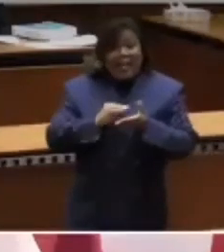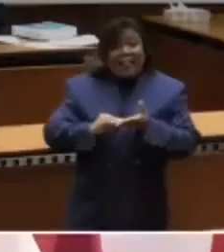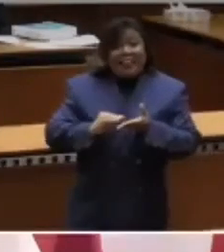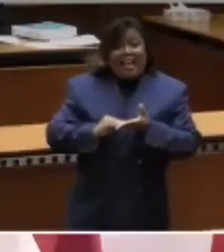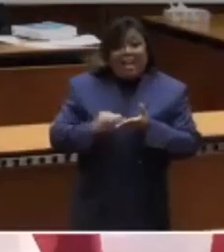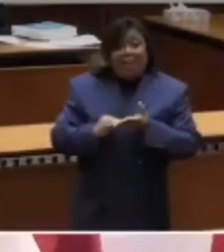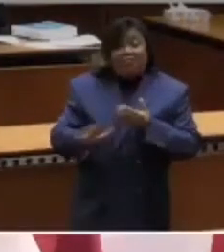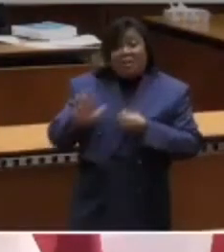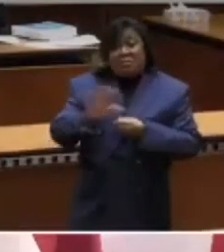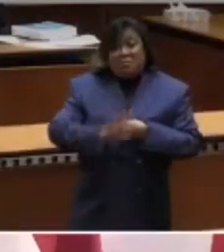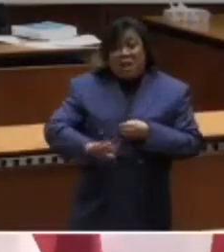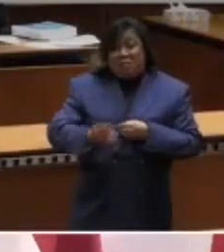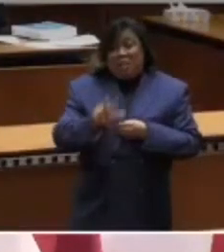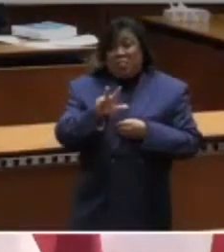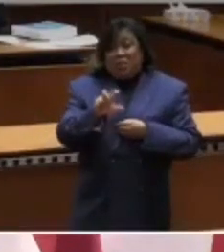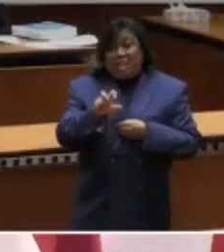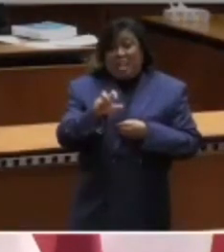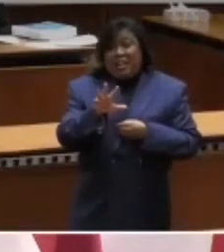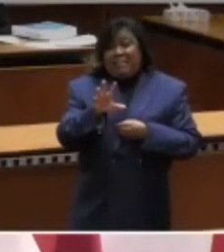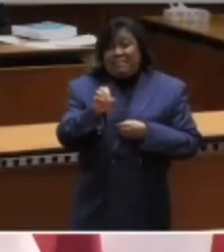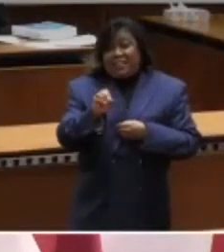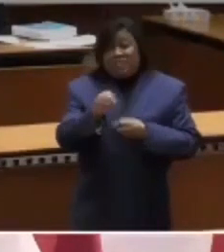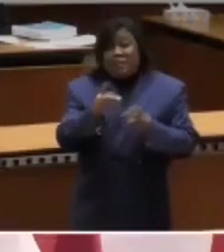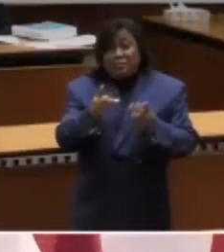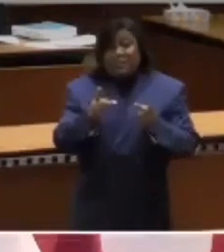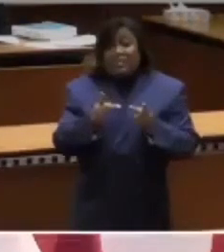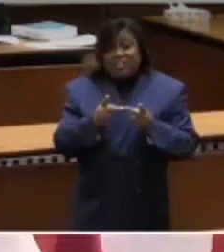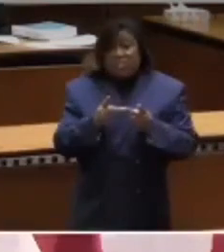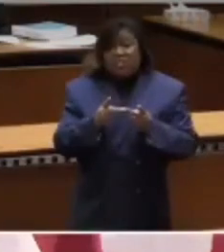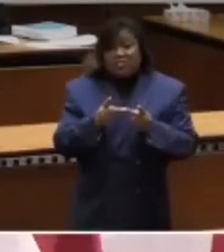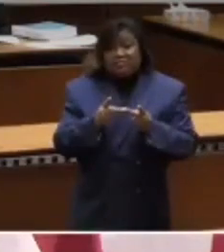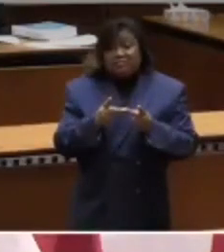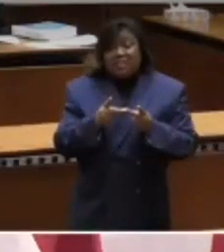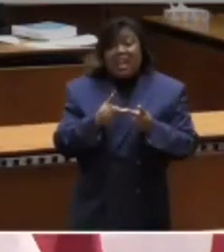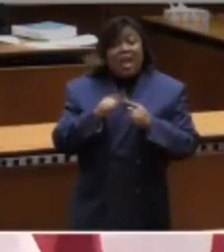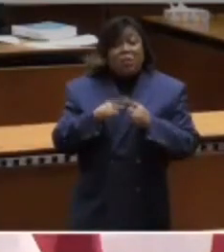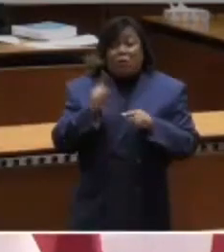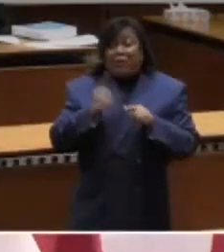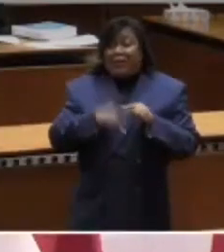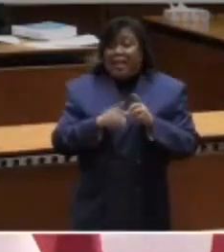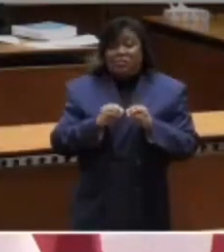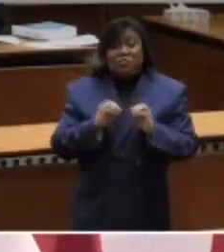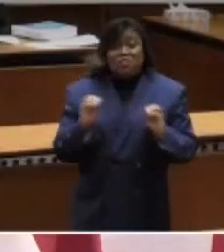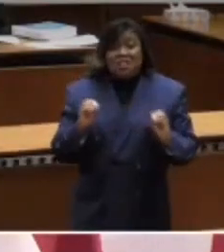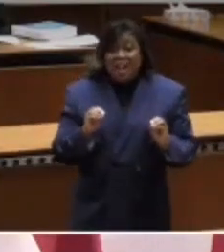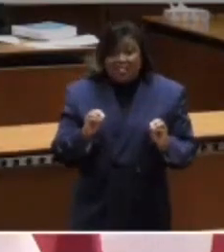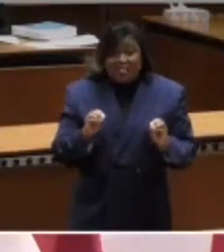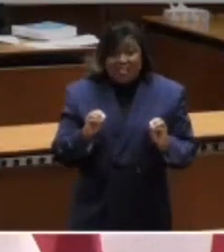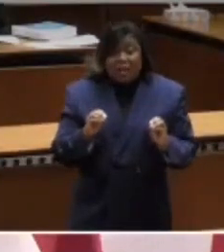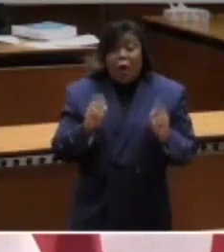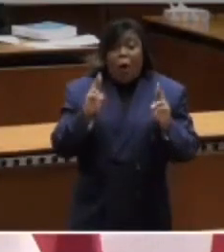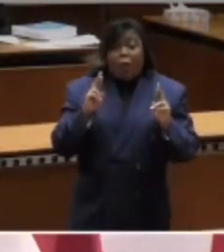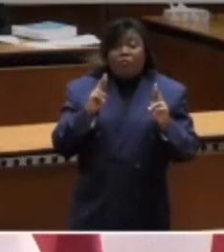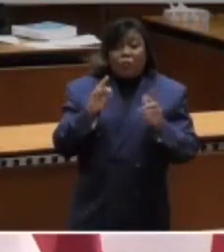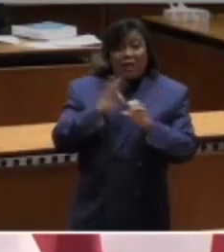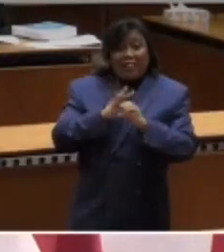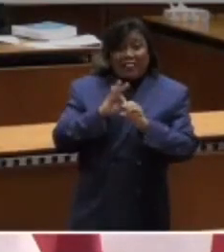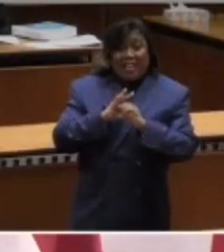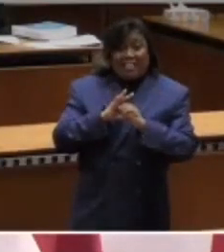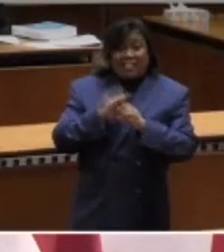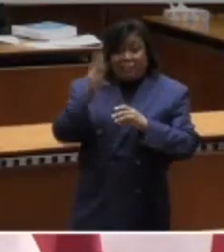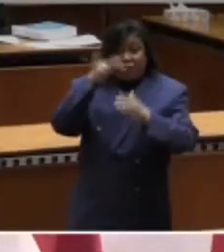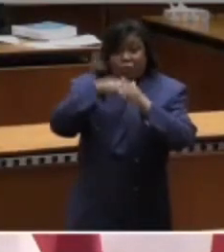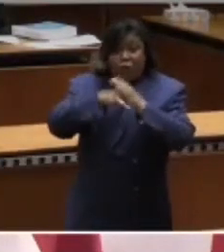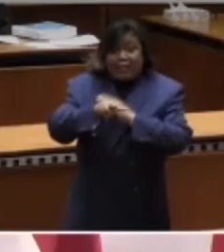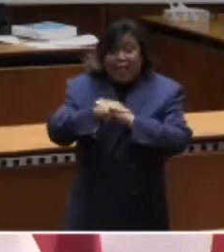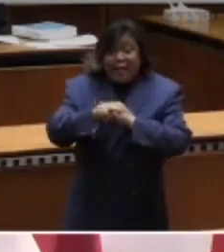layoffs of approximately 350 positions. And while we can't do nothing, hoping for an election